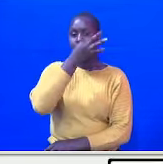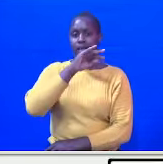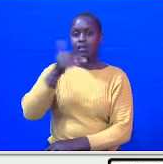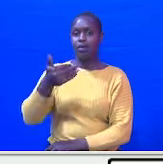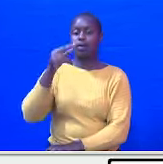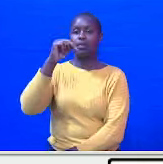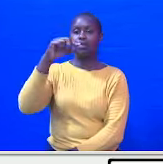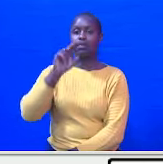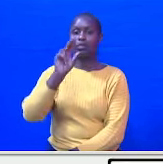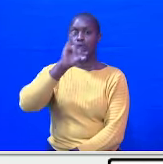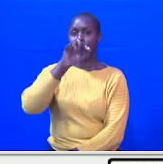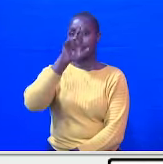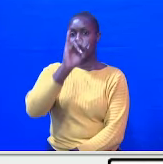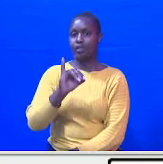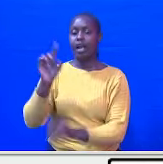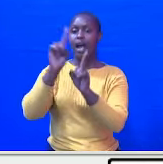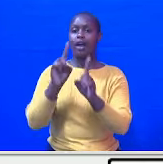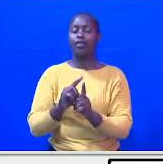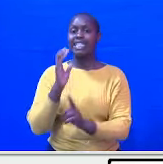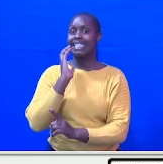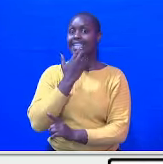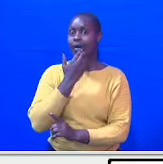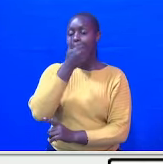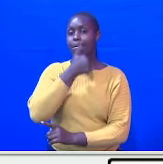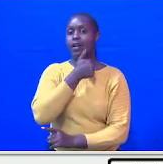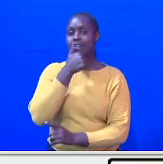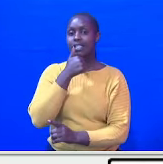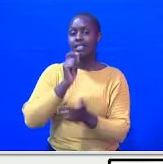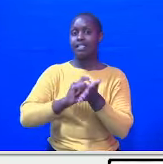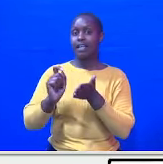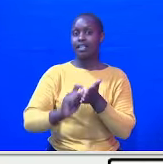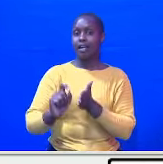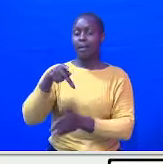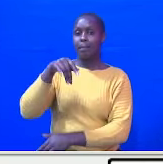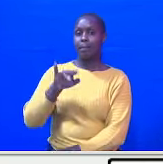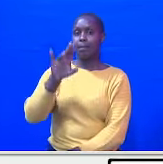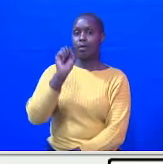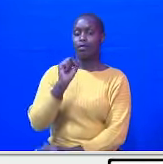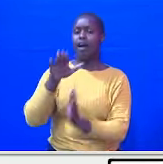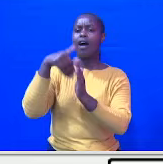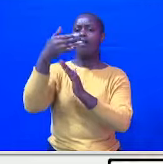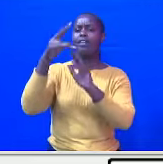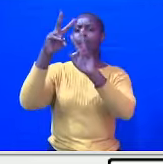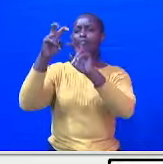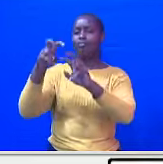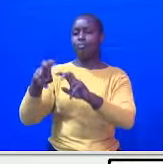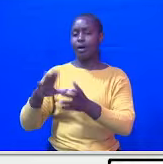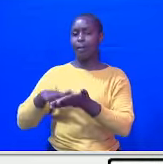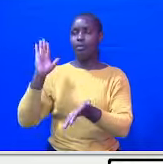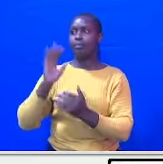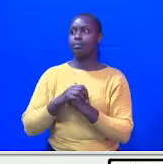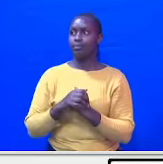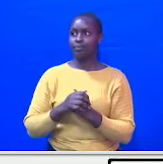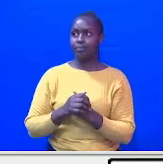Wambugu, and Gachagua's private secretary Pius Munene after conducting thorough investigations. Sauti ya Uhuru Muigai